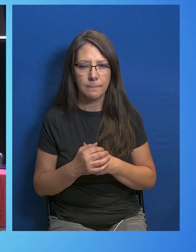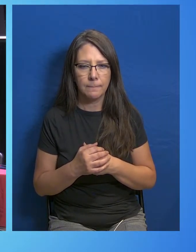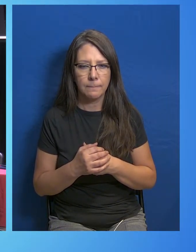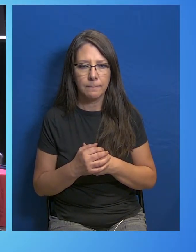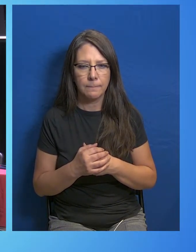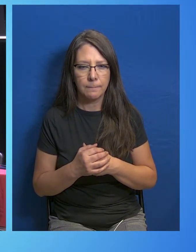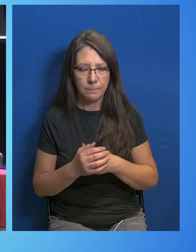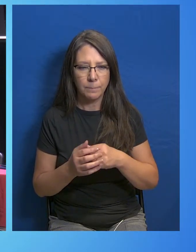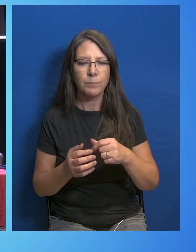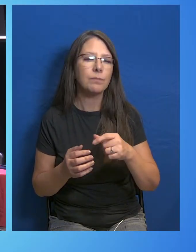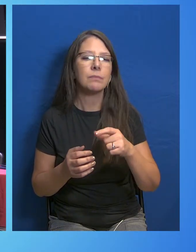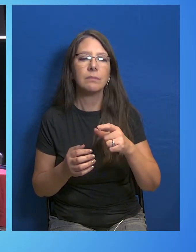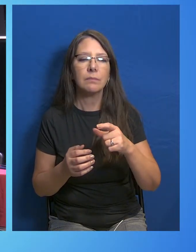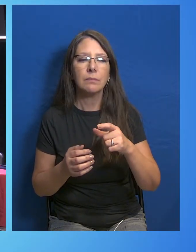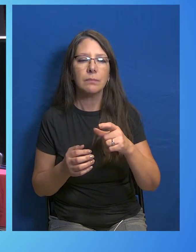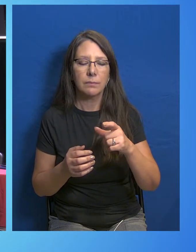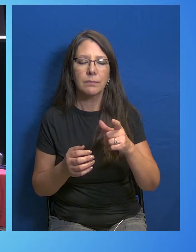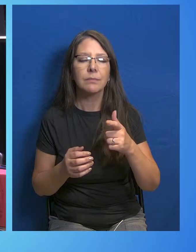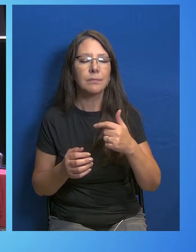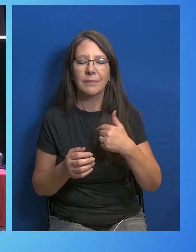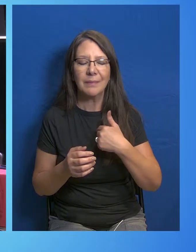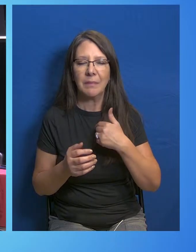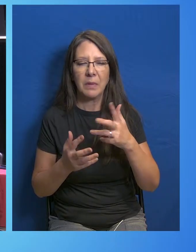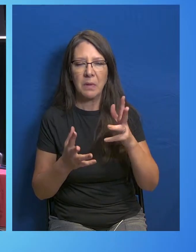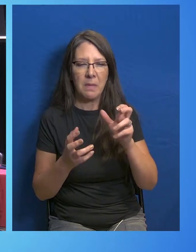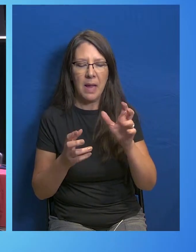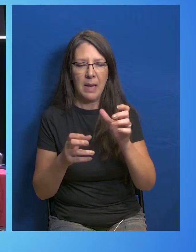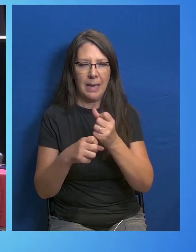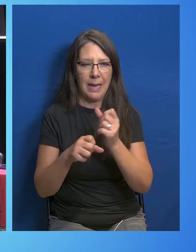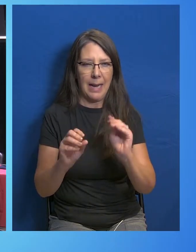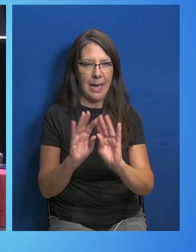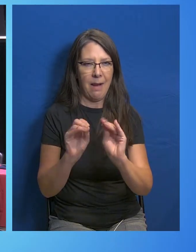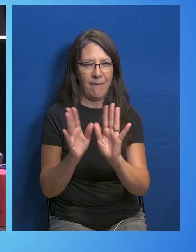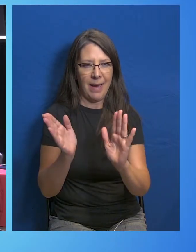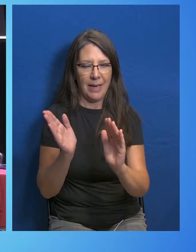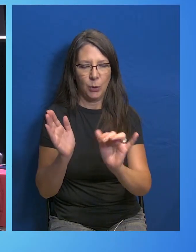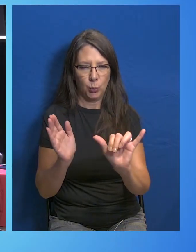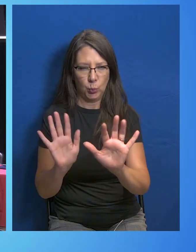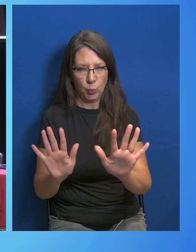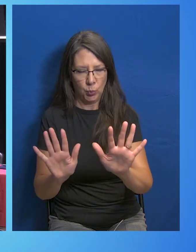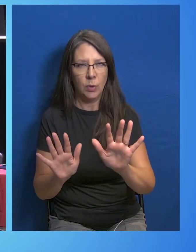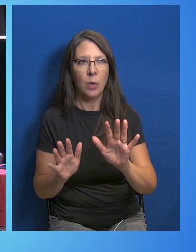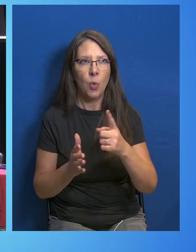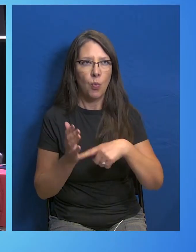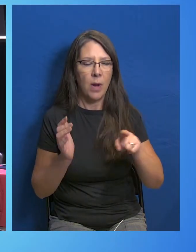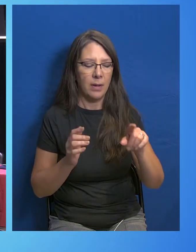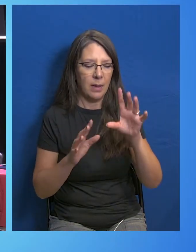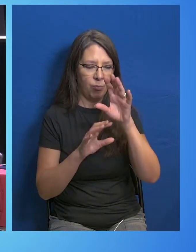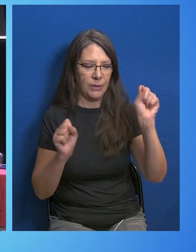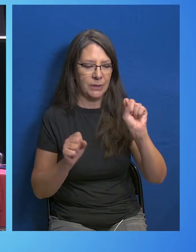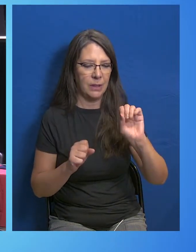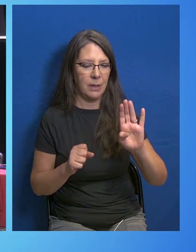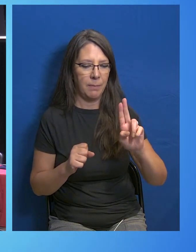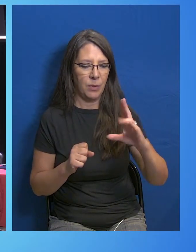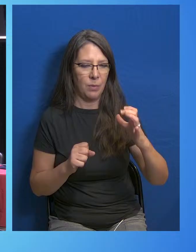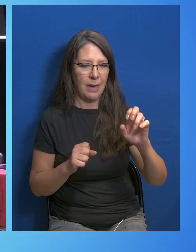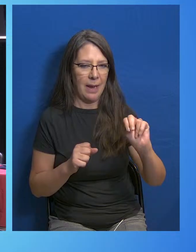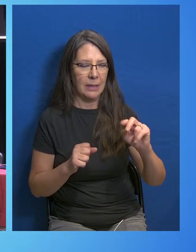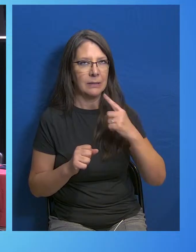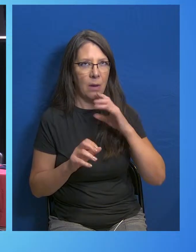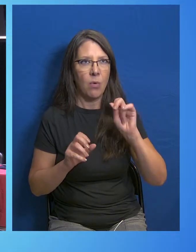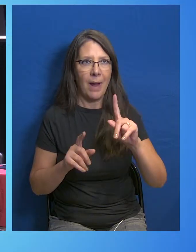Just to echo kind of what President Buchanan said, just to break even, we're looking at 2,000 in